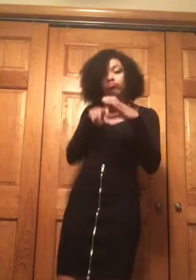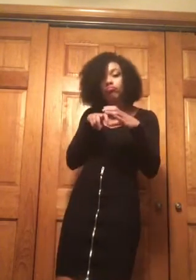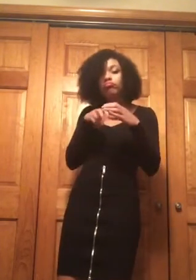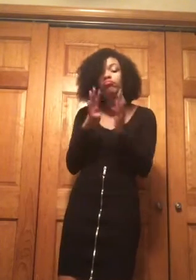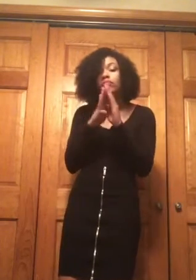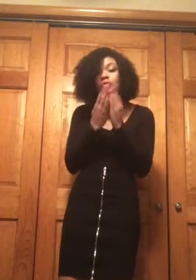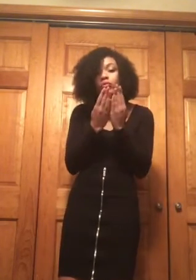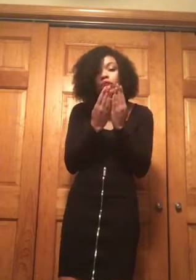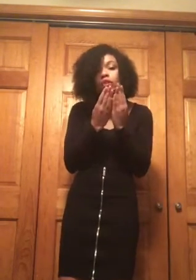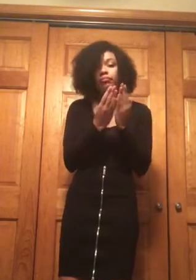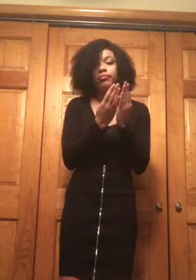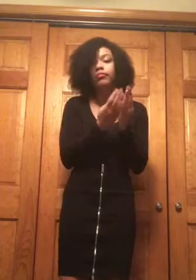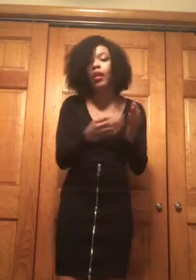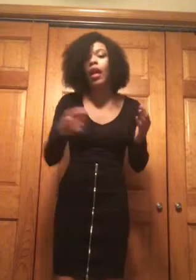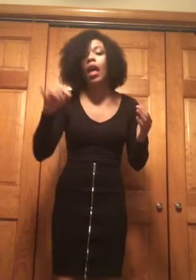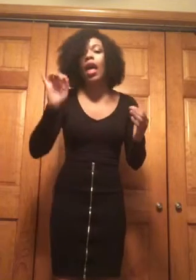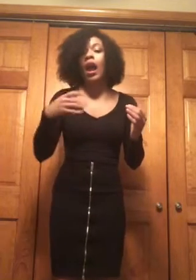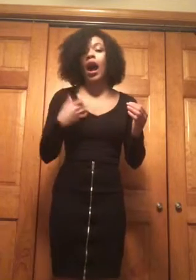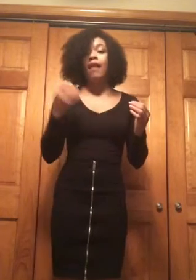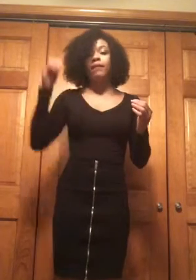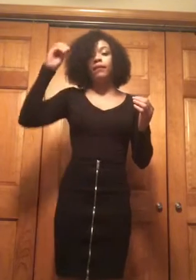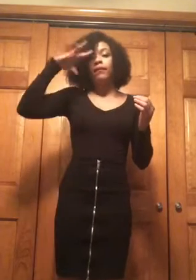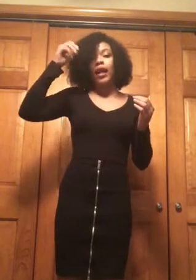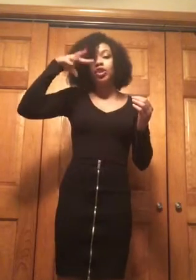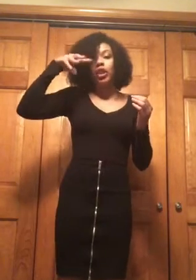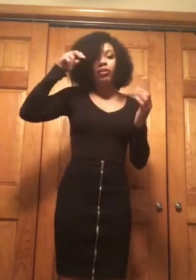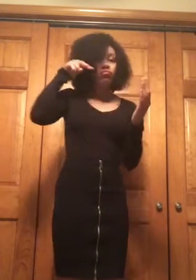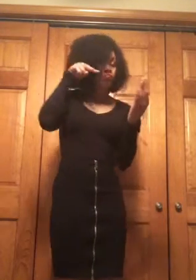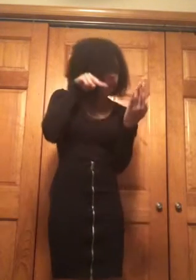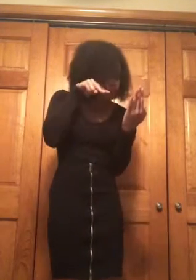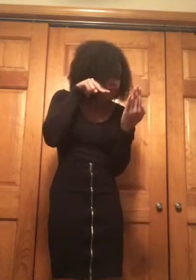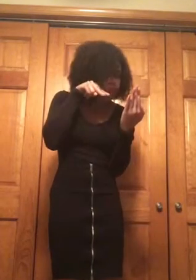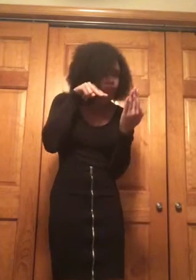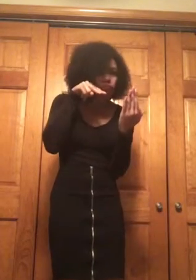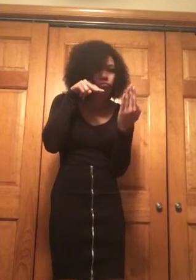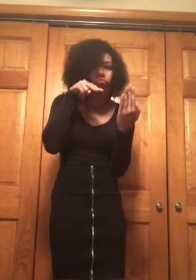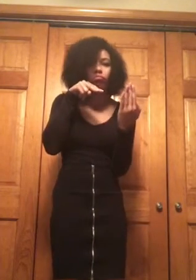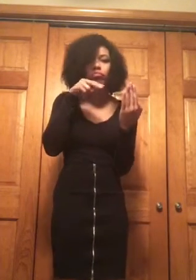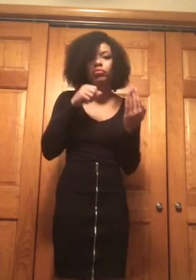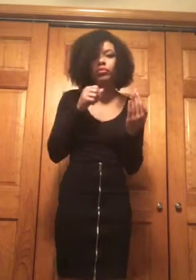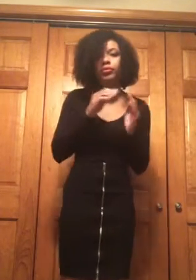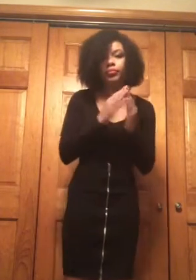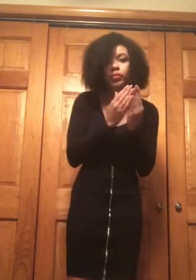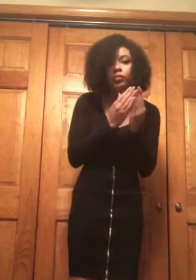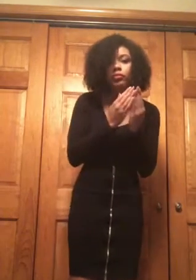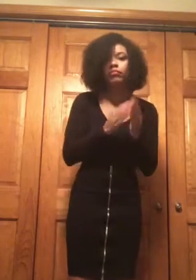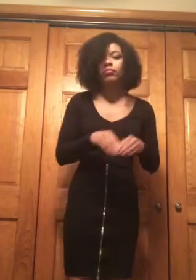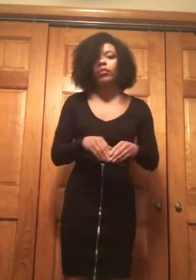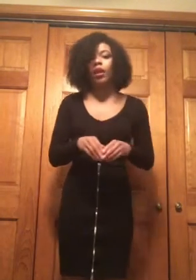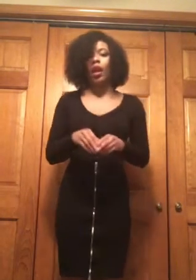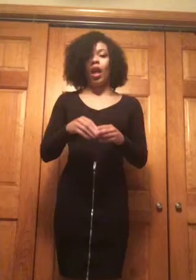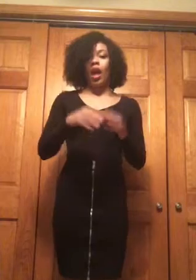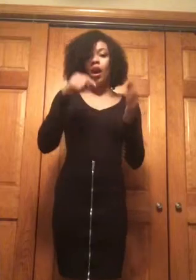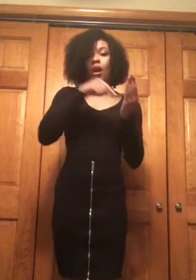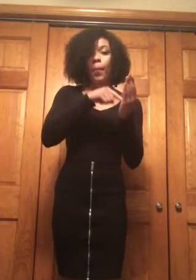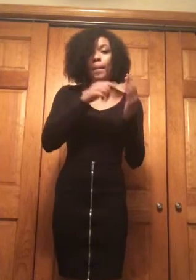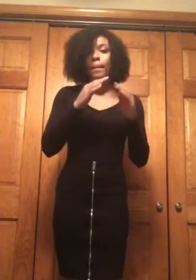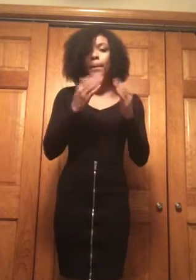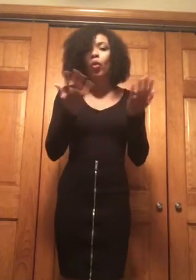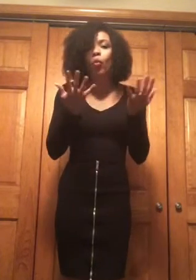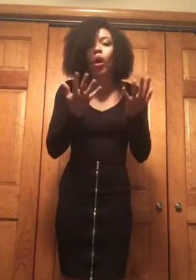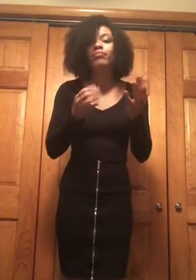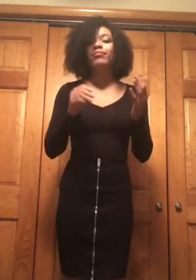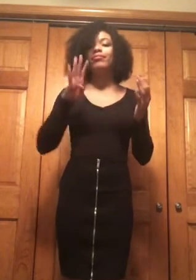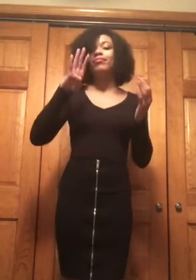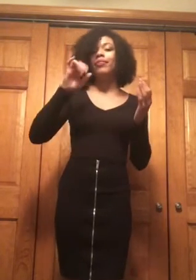this blue blanket. And I pull it over my head. And I got this flashlight. And I shine it down into the reading material at my feet. And I've got